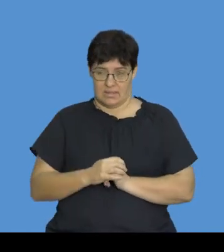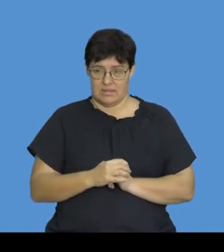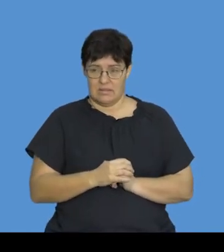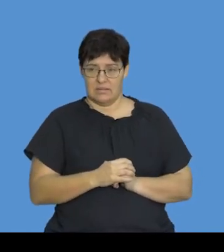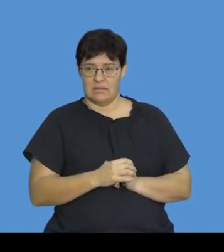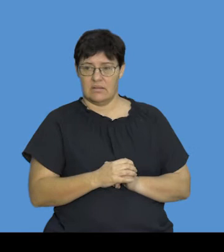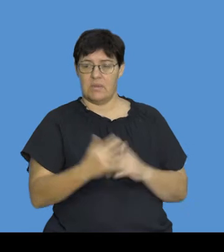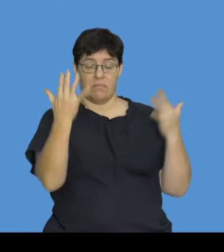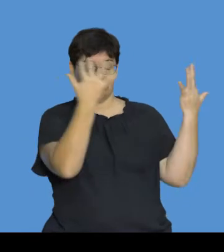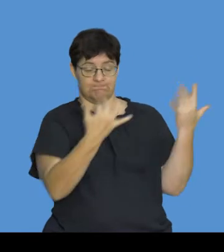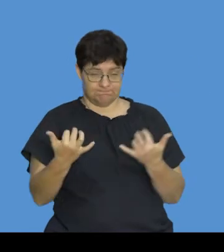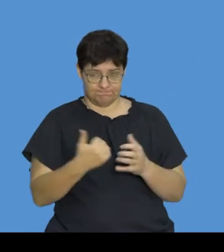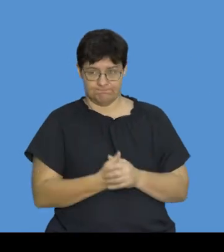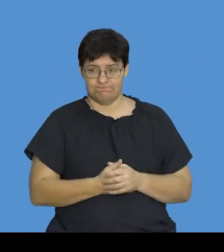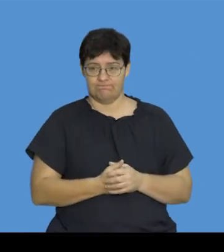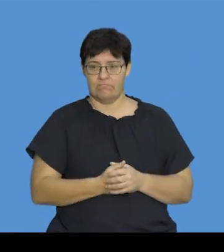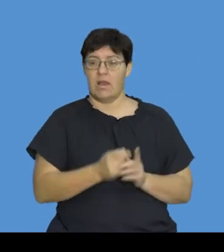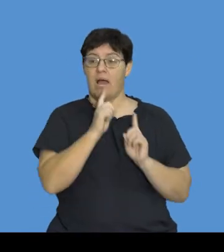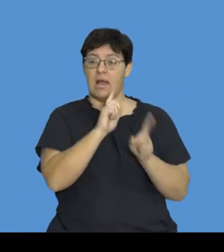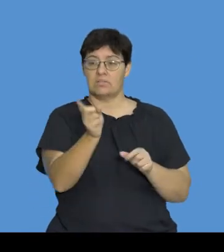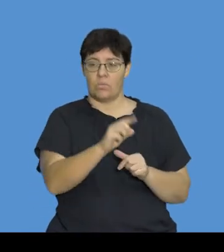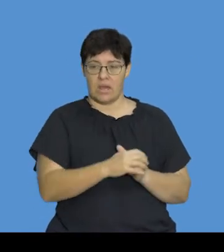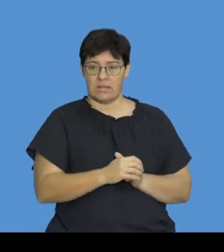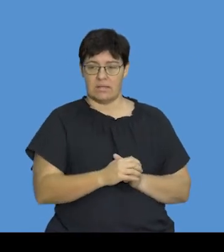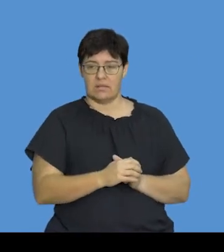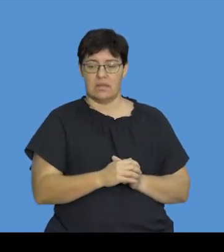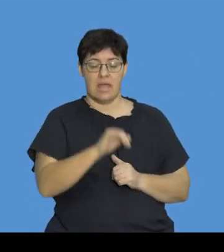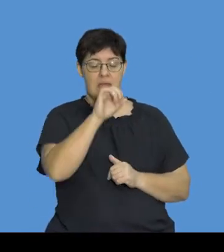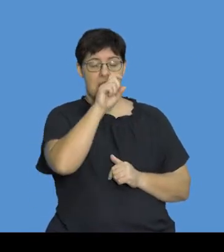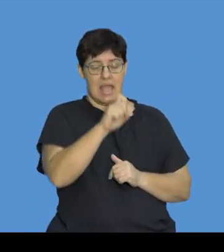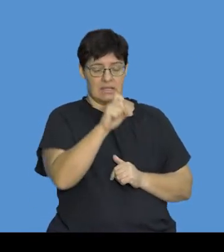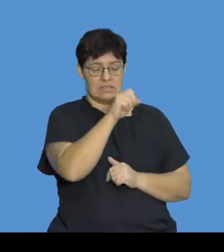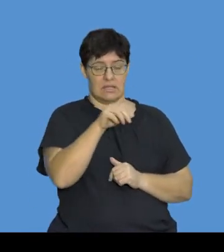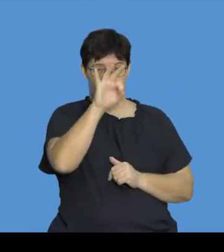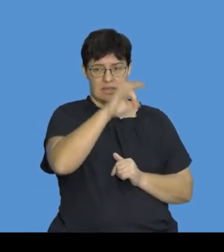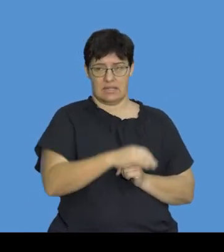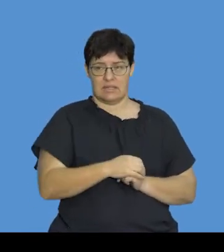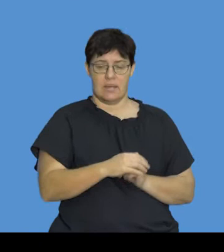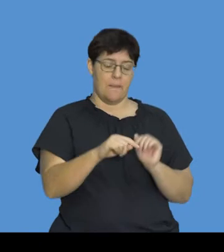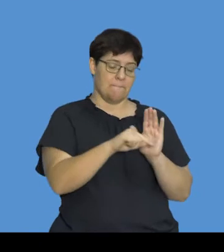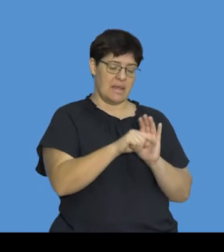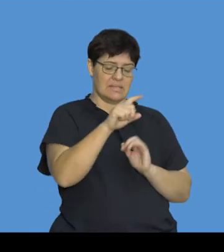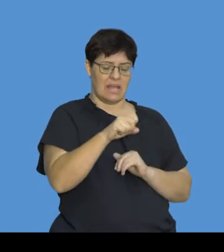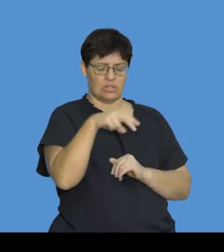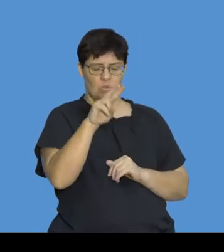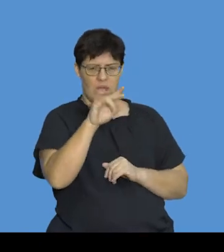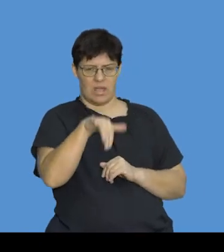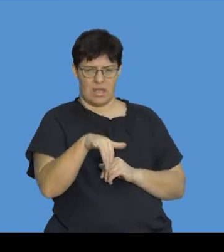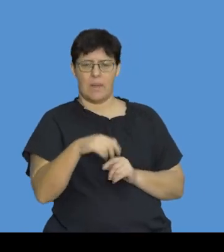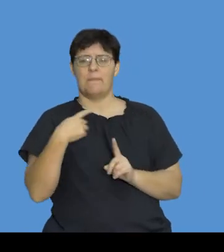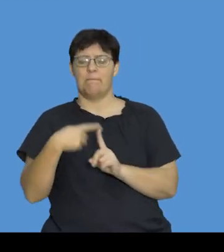If you work it out, the answer will be x cubed. So minus x squared plus